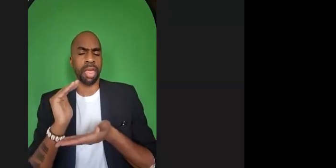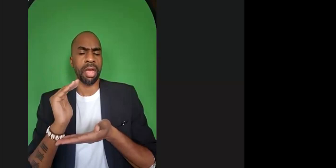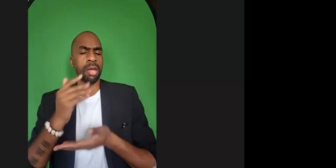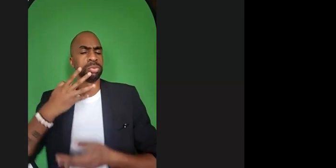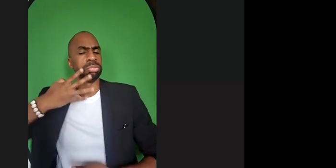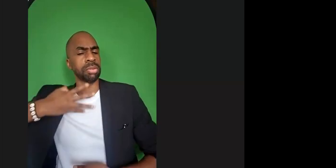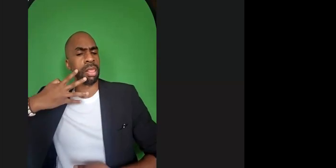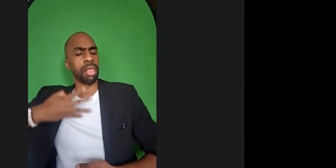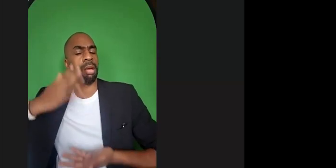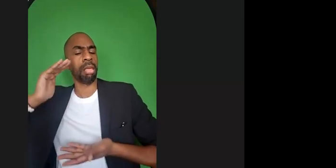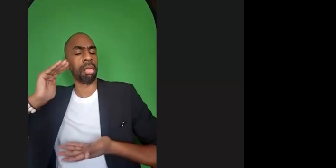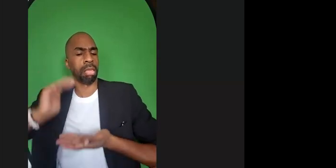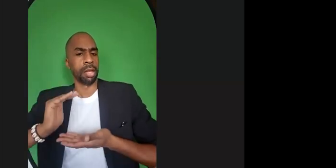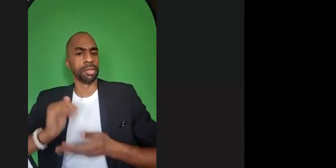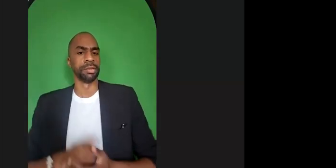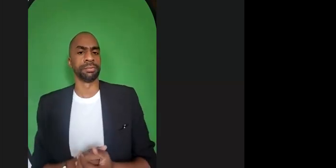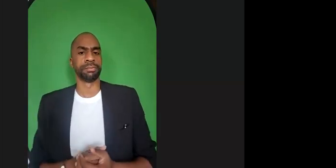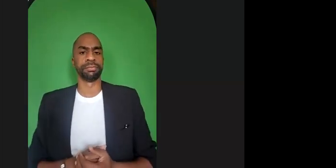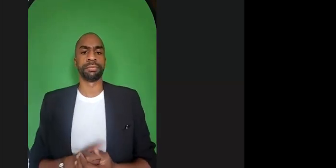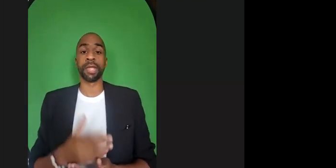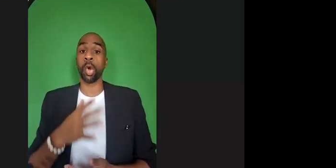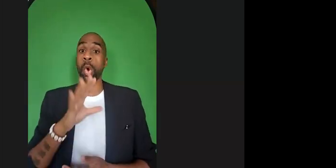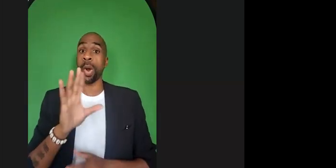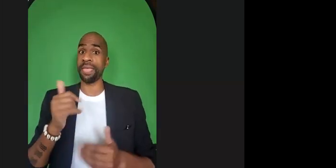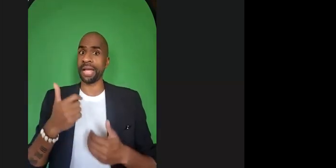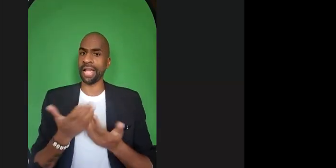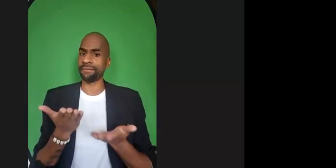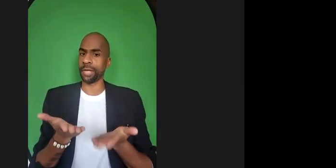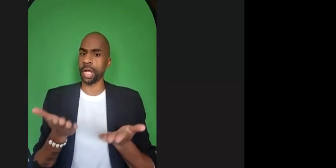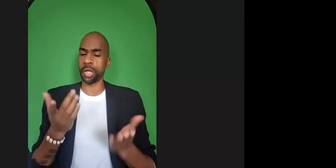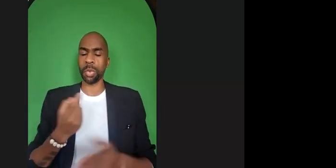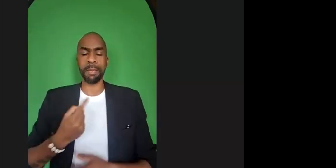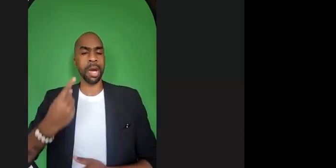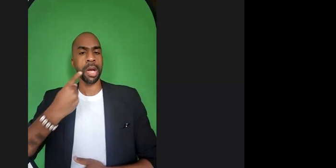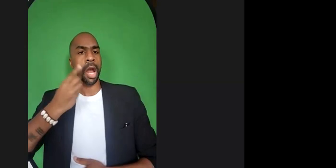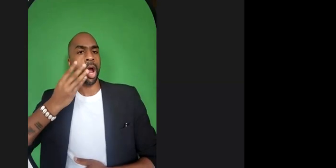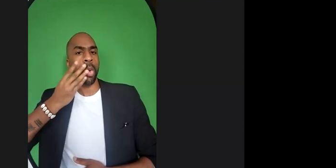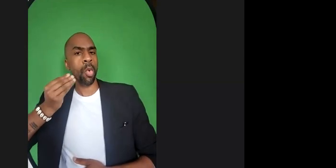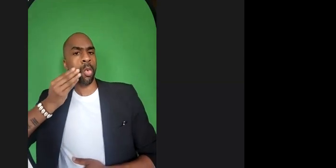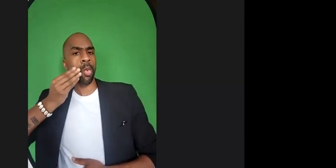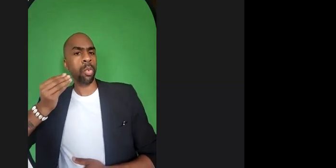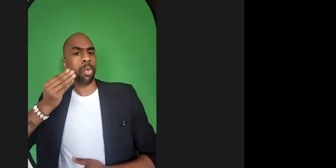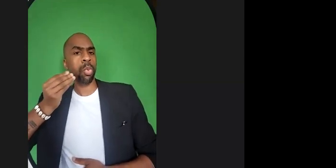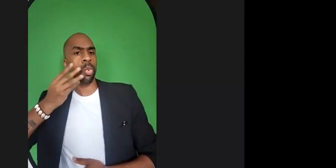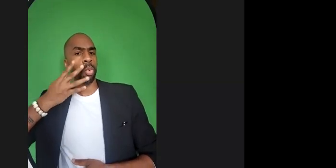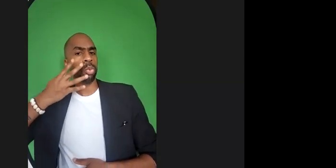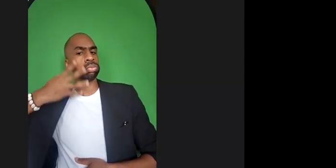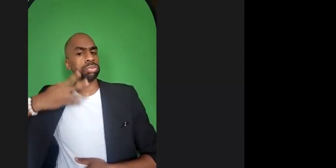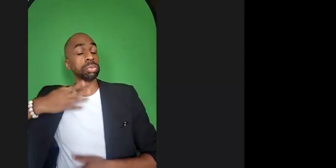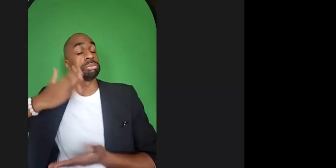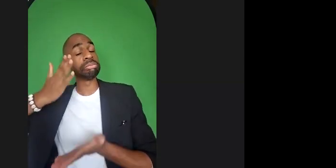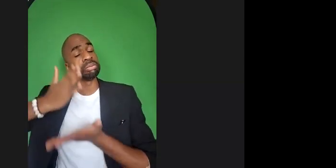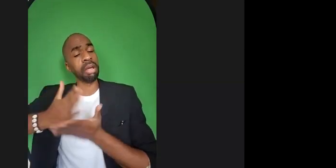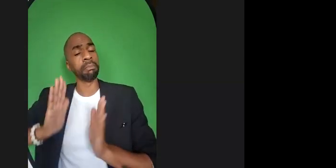people devices like a suction machine to help them suction excess saliva to minimize drooling.